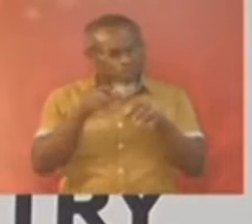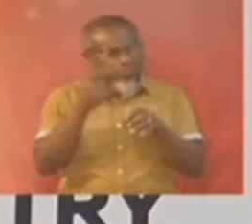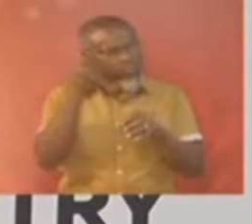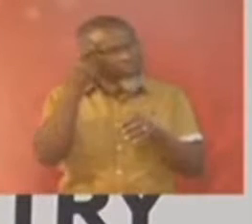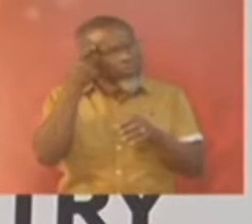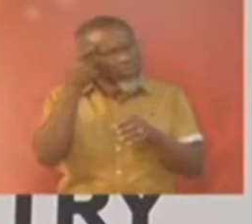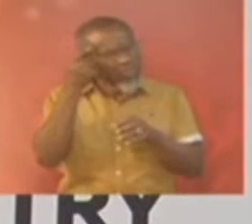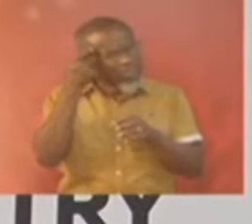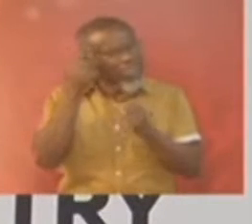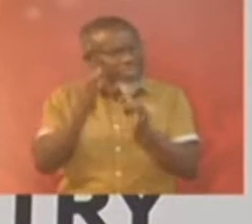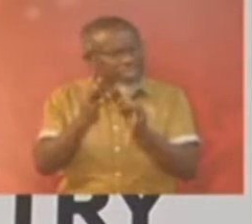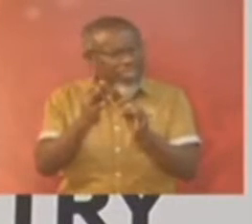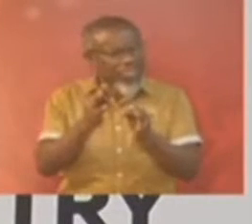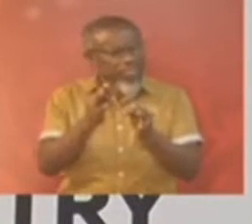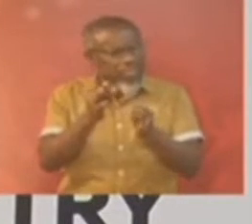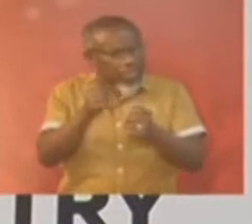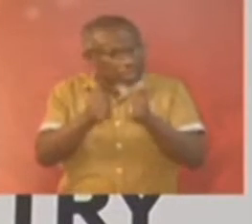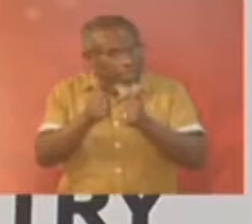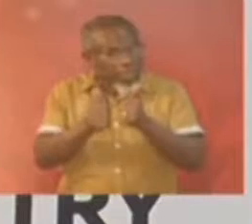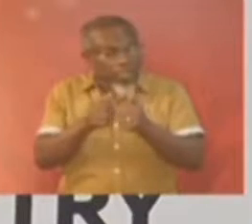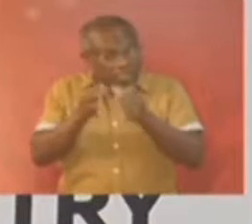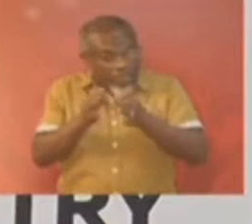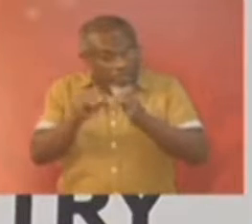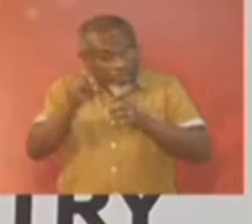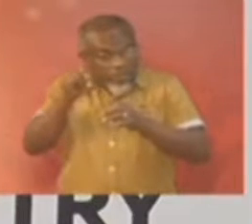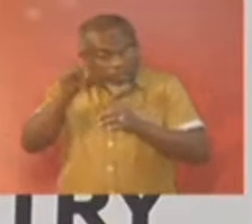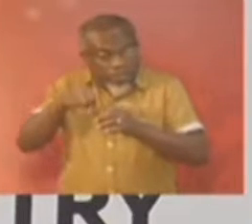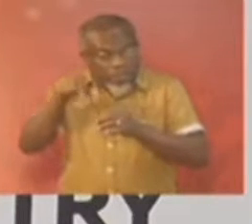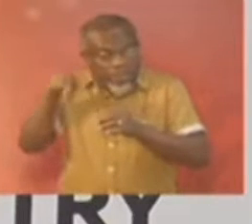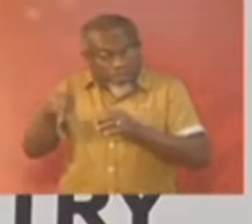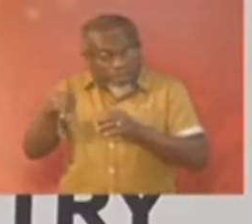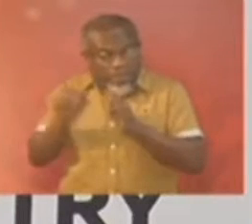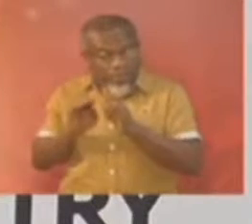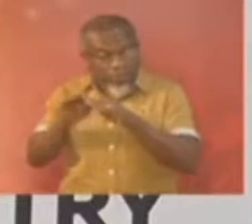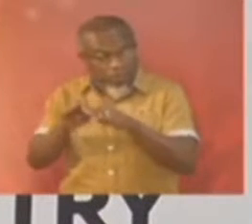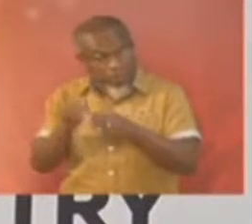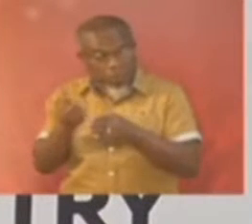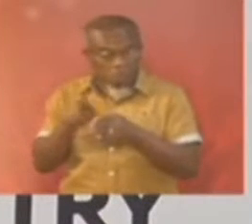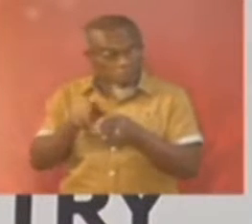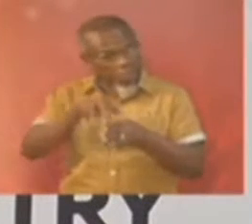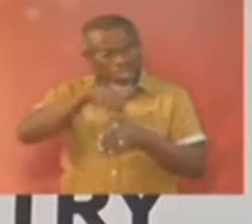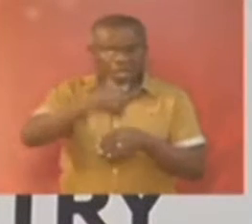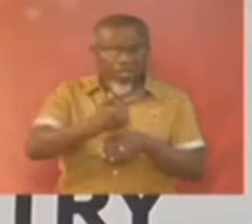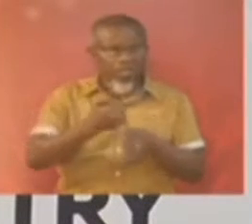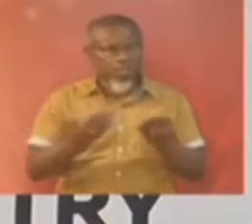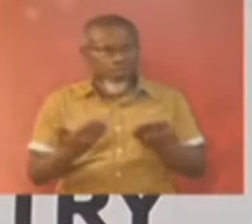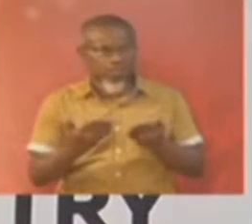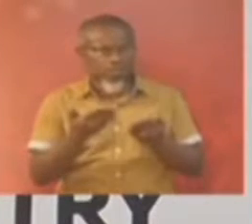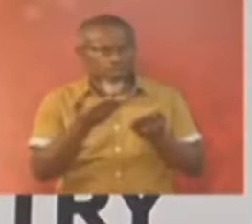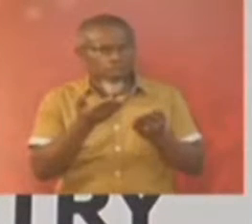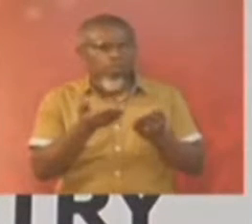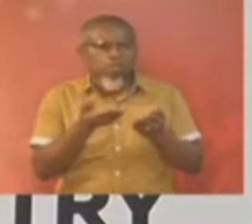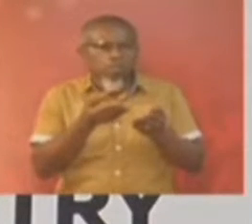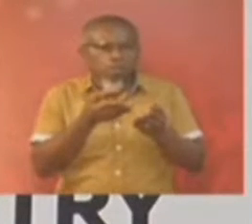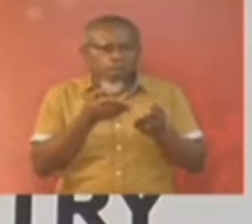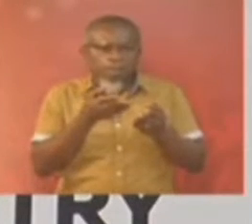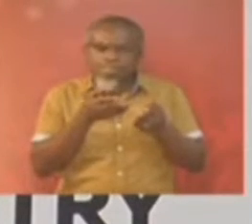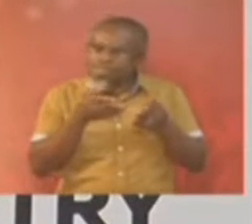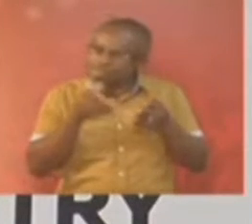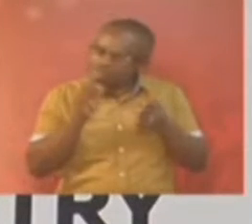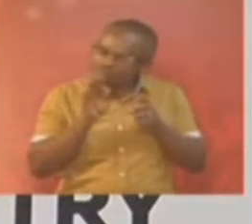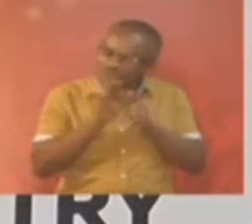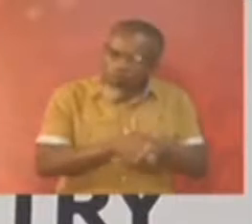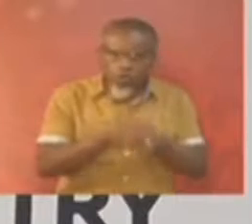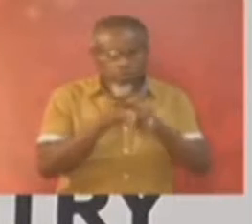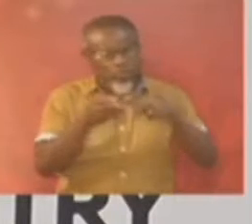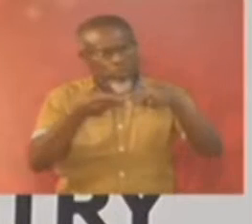public health guidelines, wear your mask and social distance as best as you can. And most importantly, we have been getting complaints of persons going